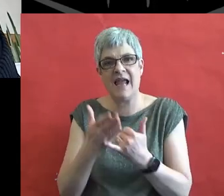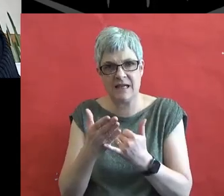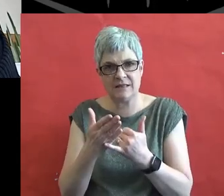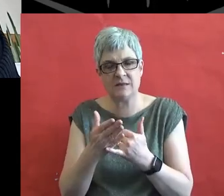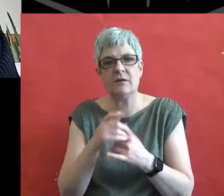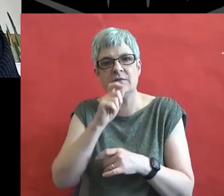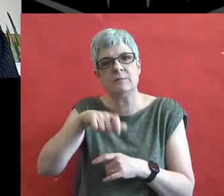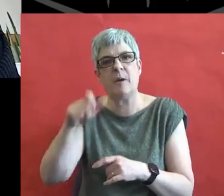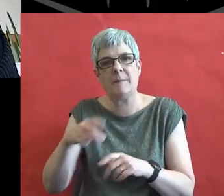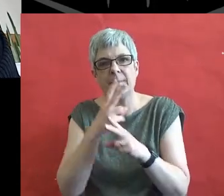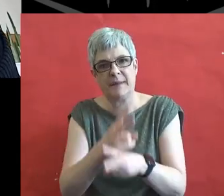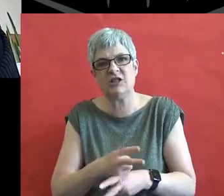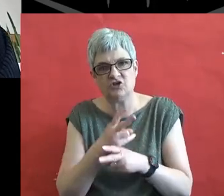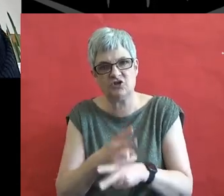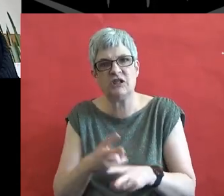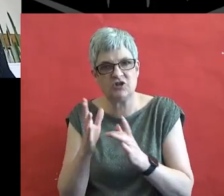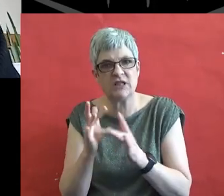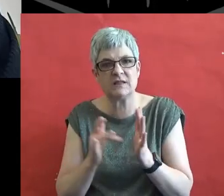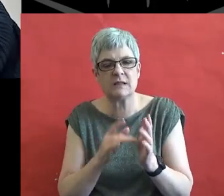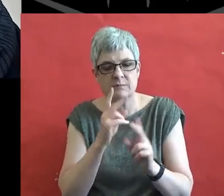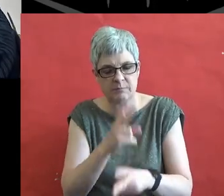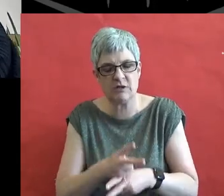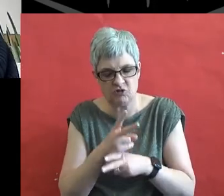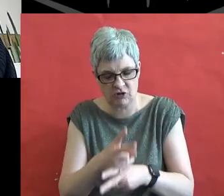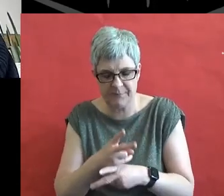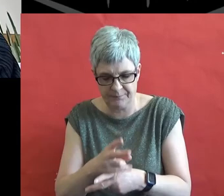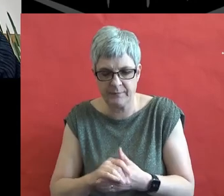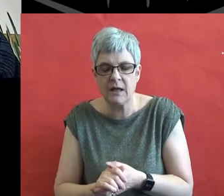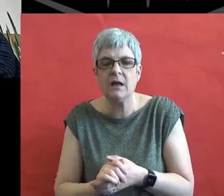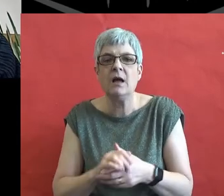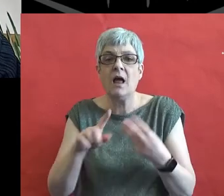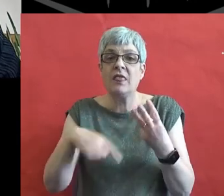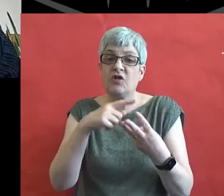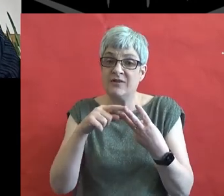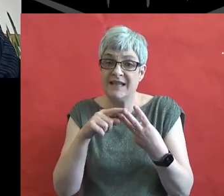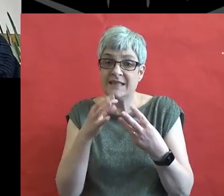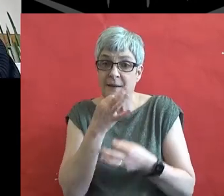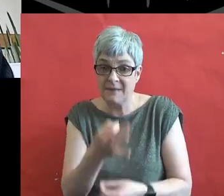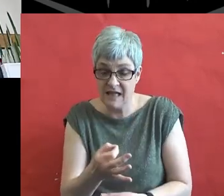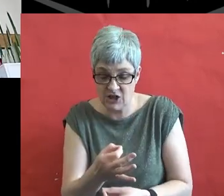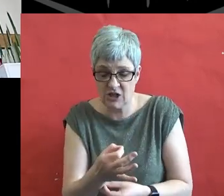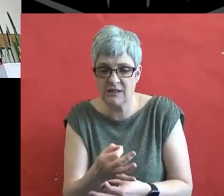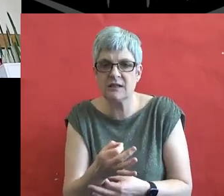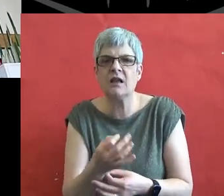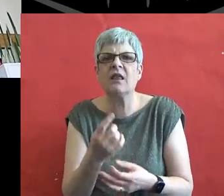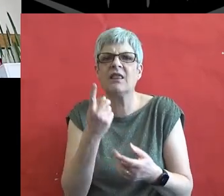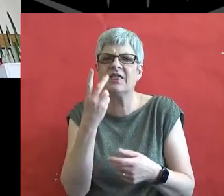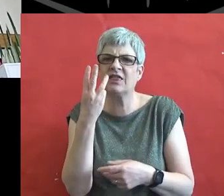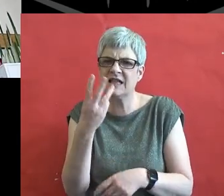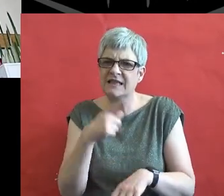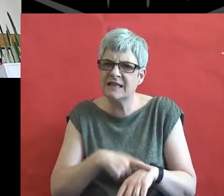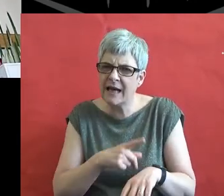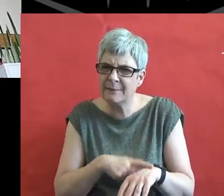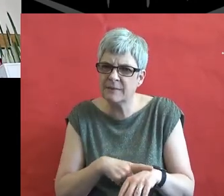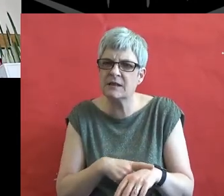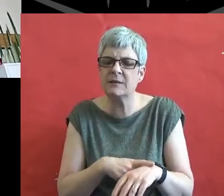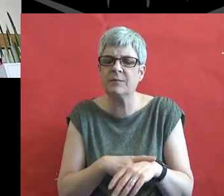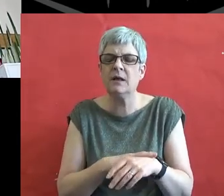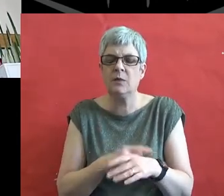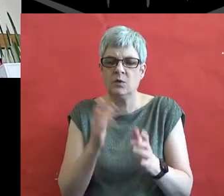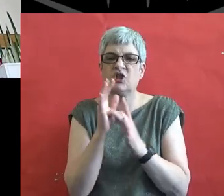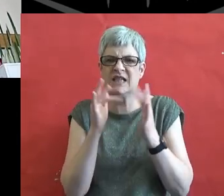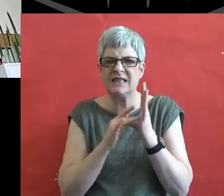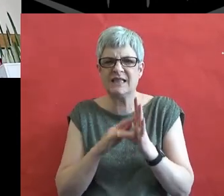ministry. Three particular temptations in the readings we had, where three times, as Jesus is